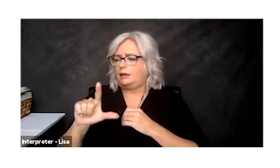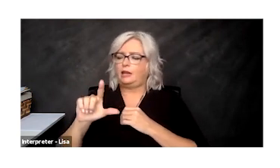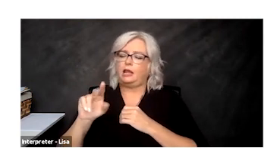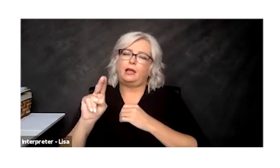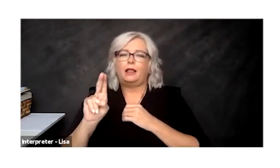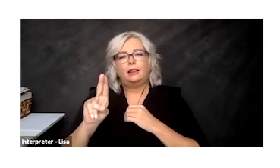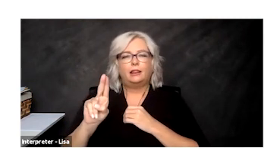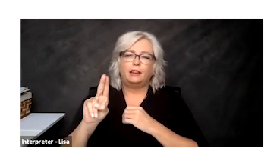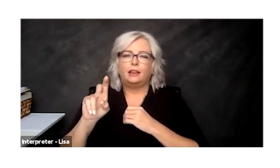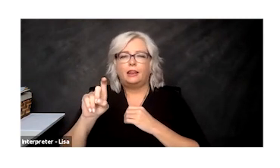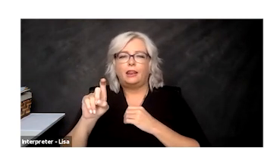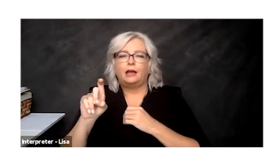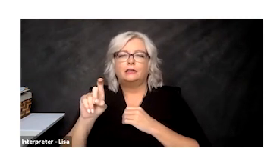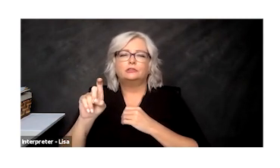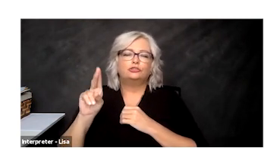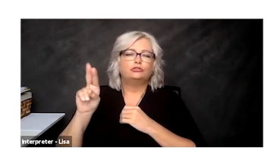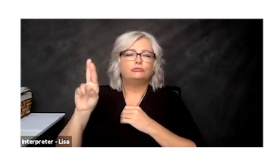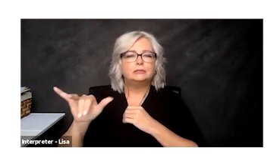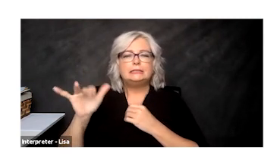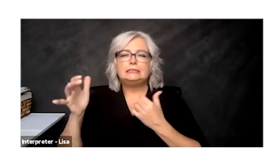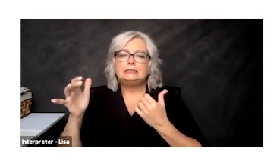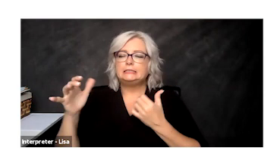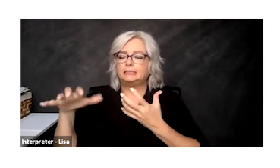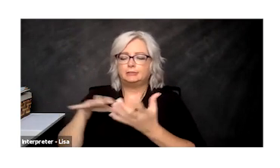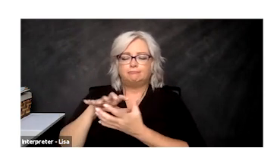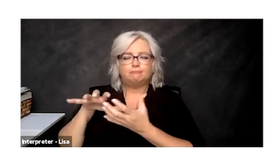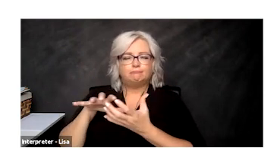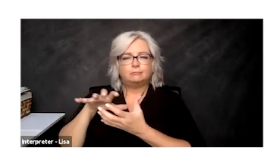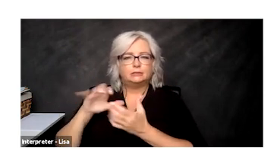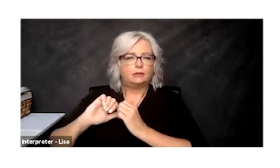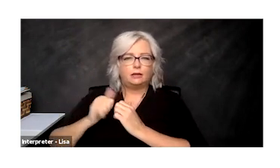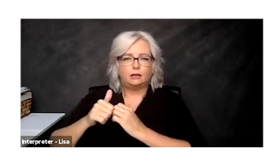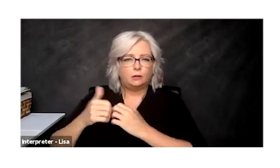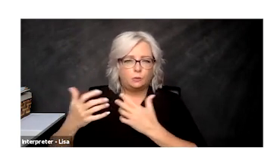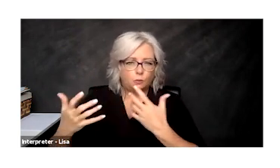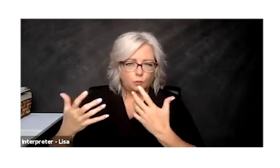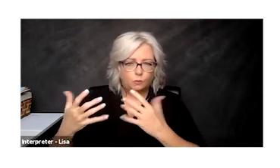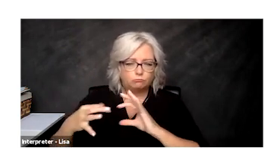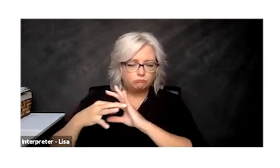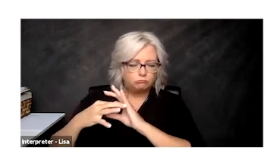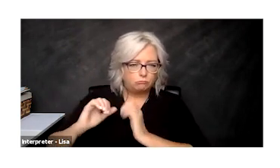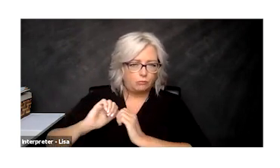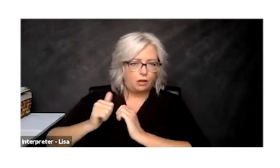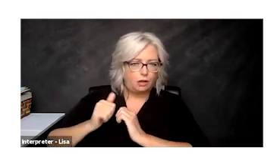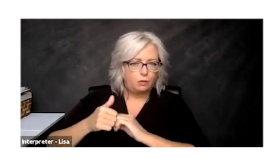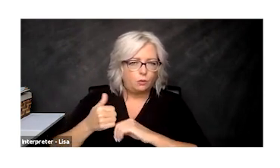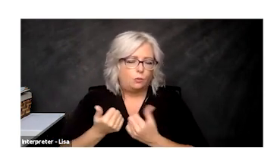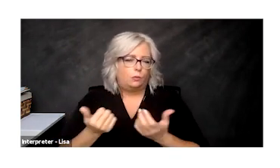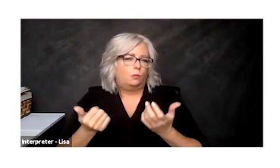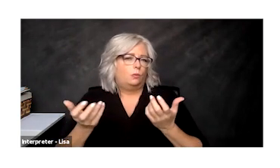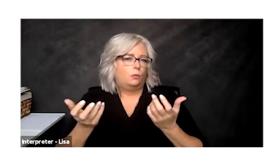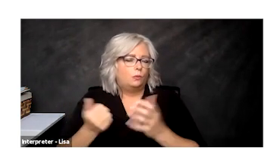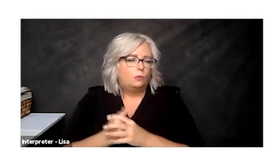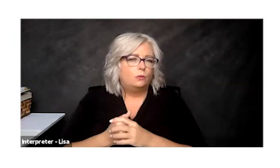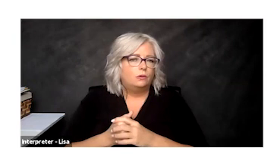and what space is there for a Black-owned luxury brand that makes jewelry for Black people.